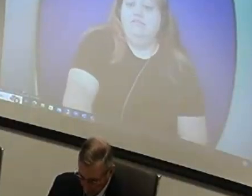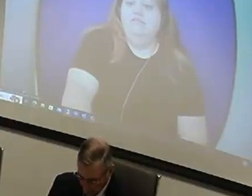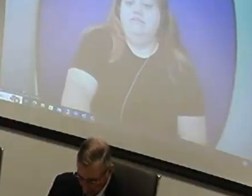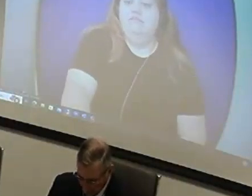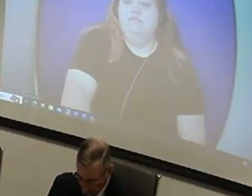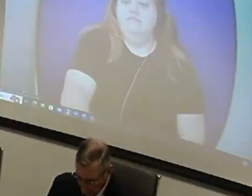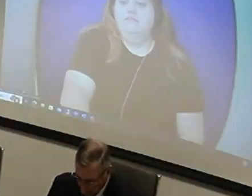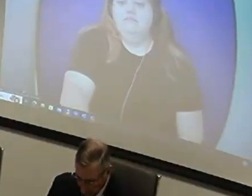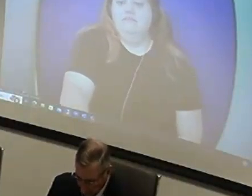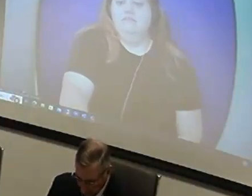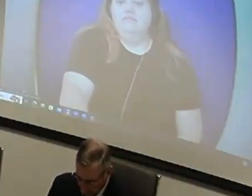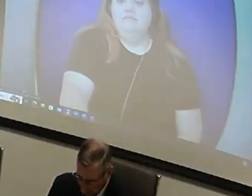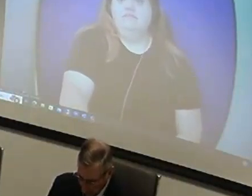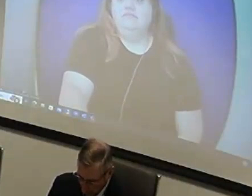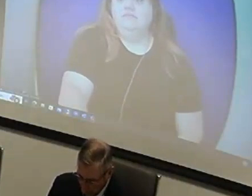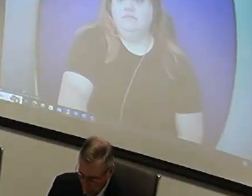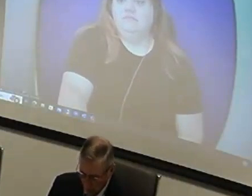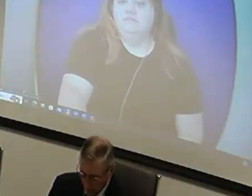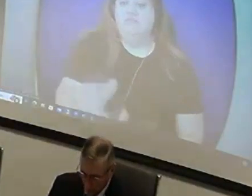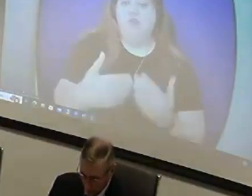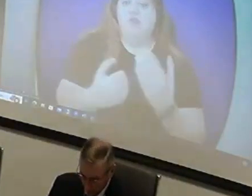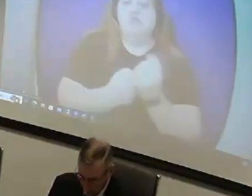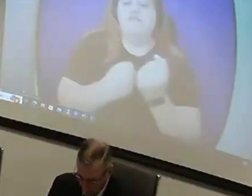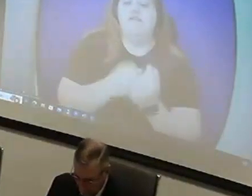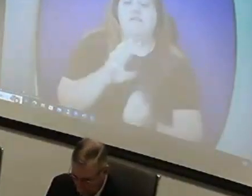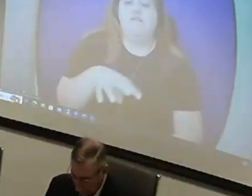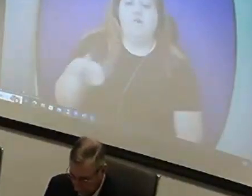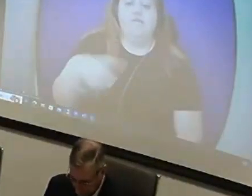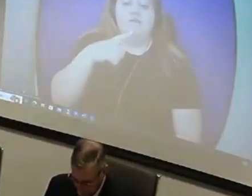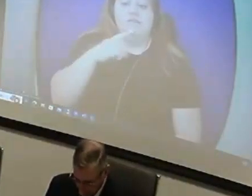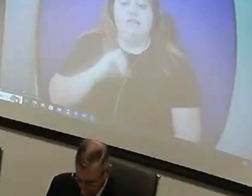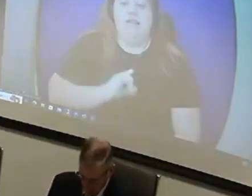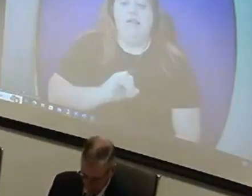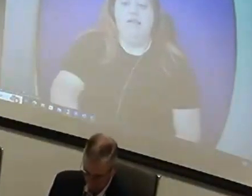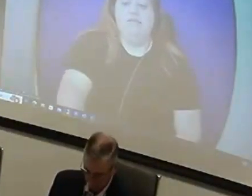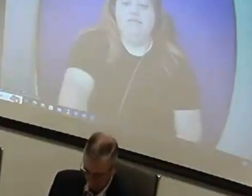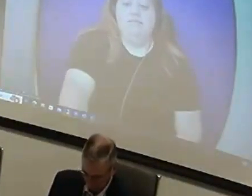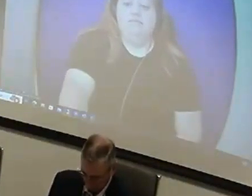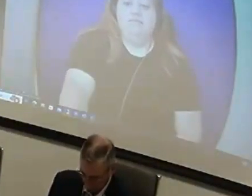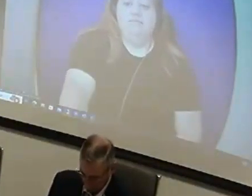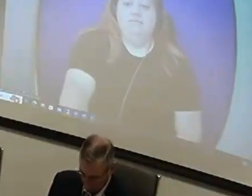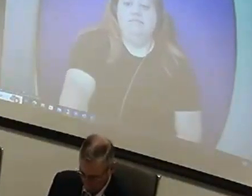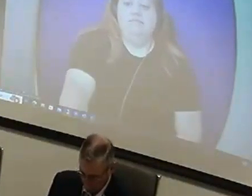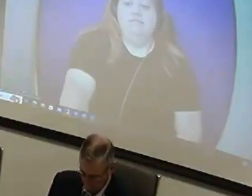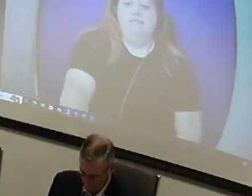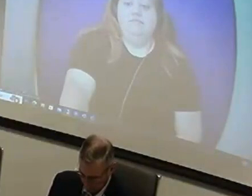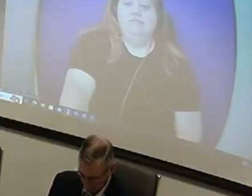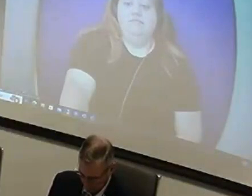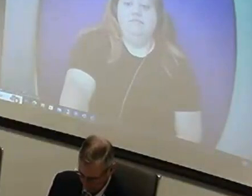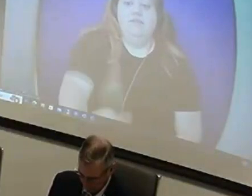All those in favor of resolution number 44, please indicate by saying aye. Aye. Aye. Are there any